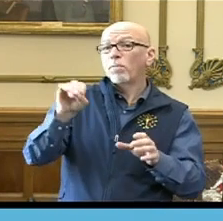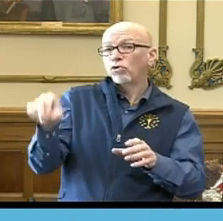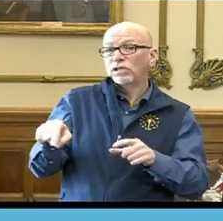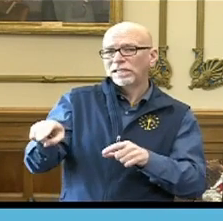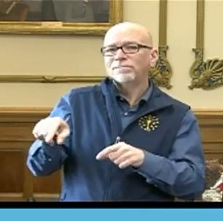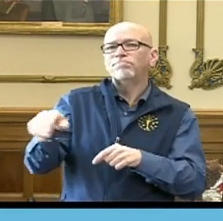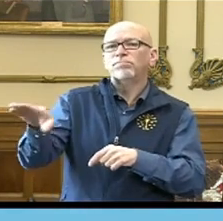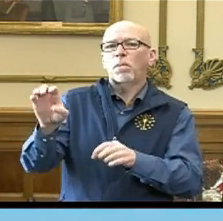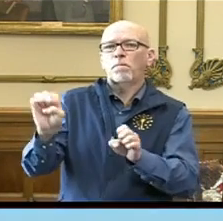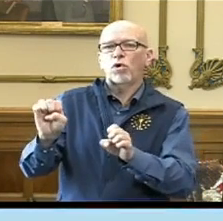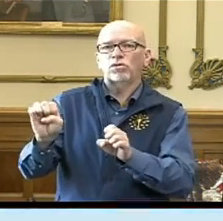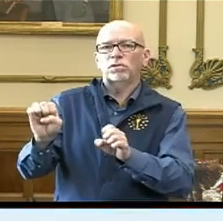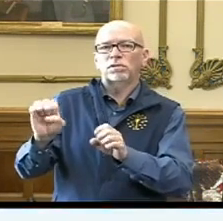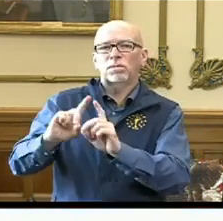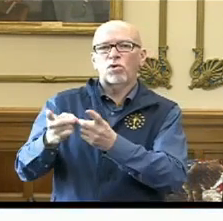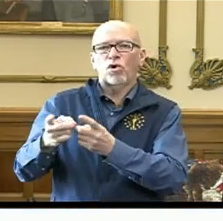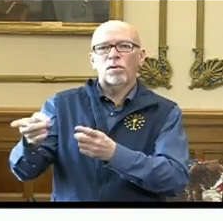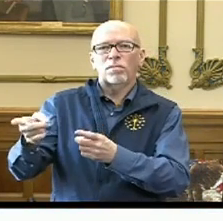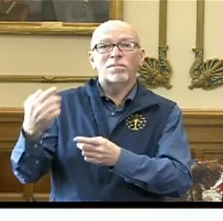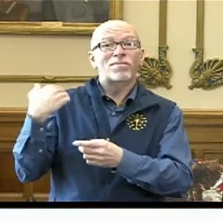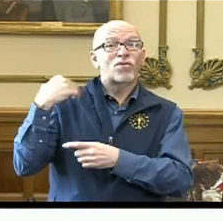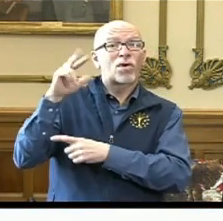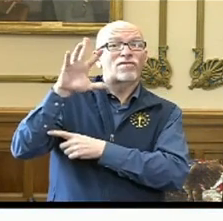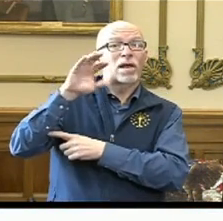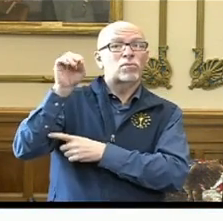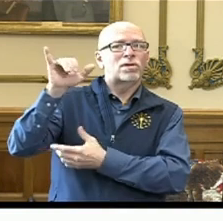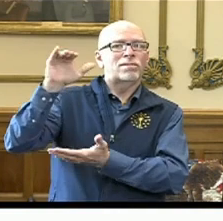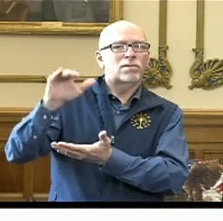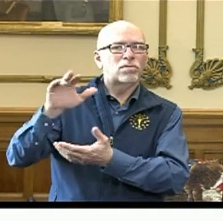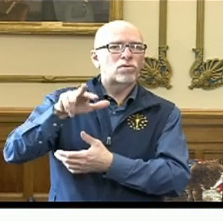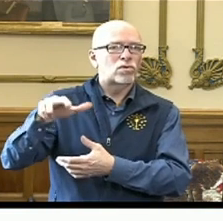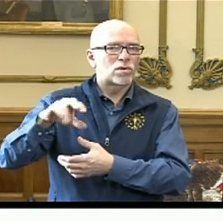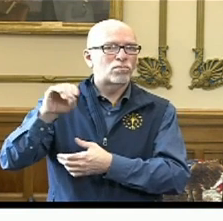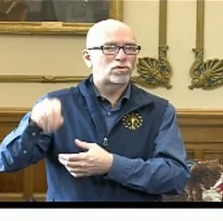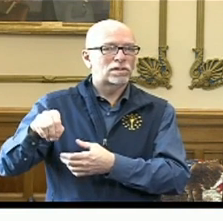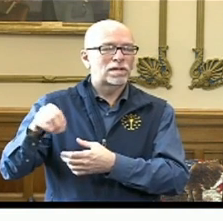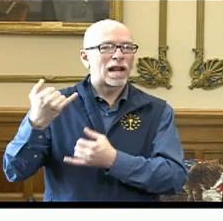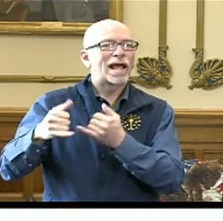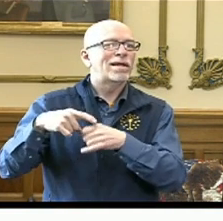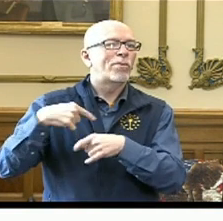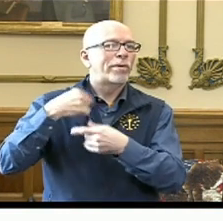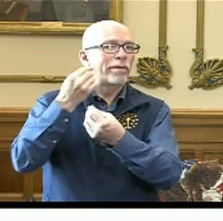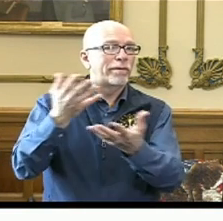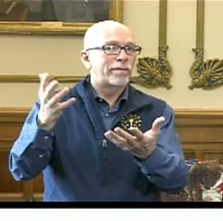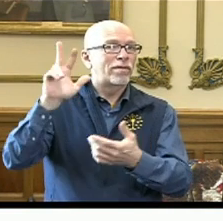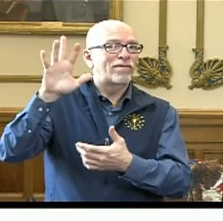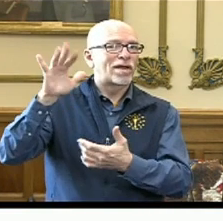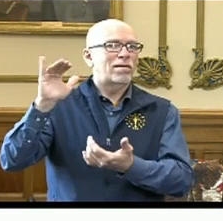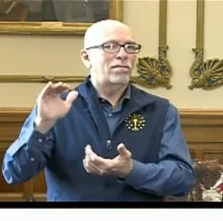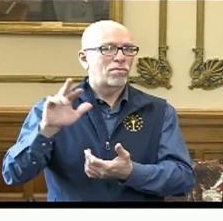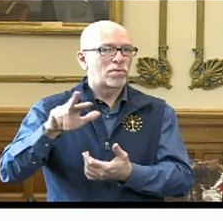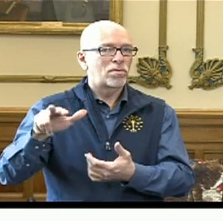to emergency departments, which is down from 35% the last time that we presented this data.